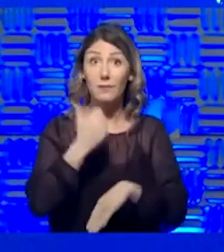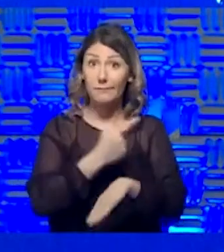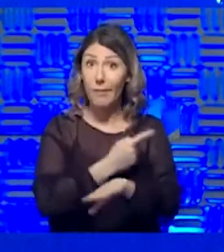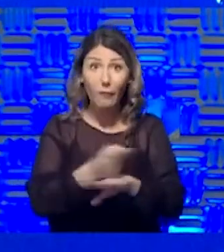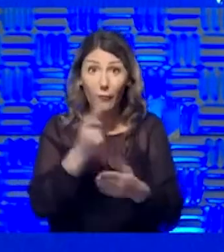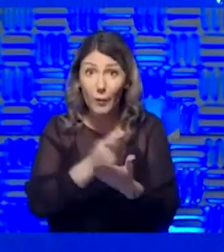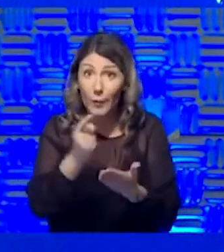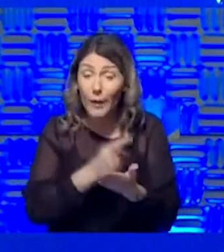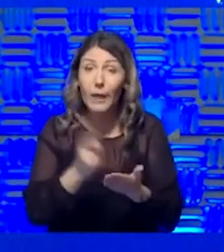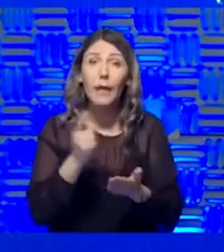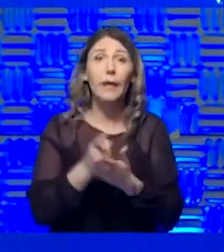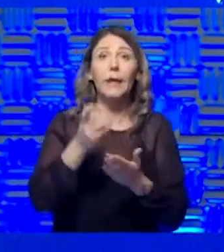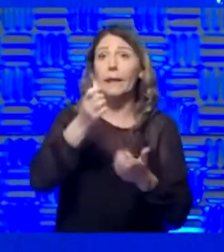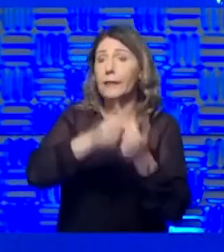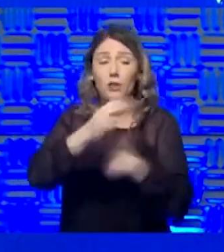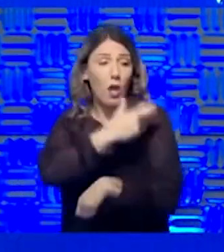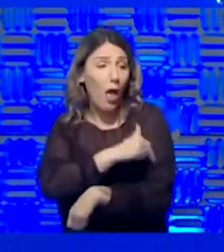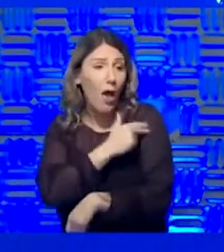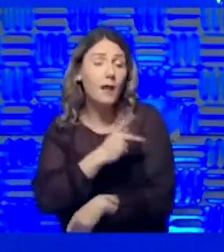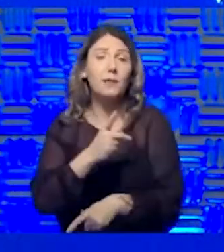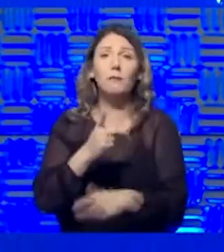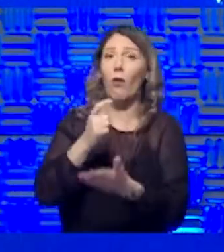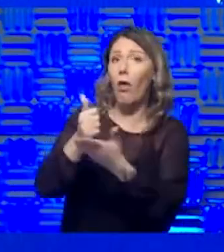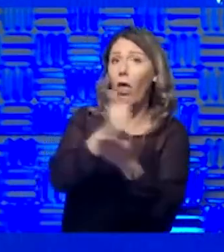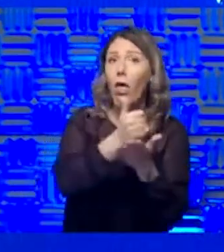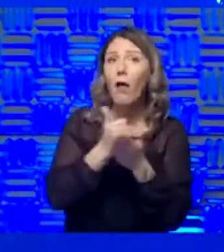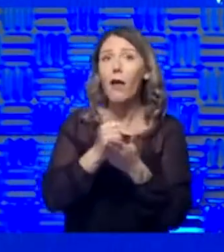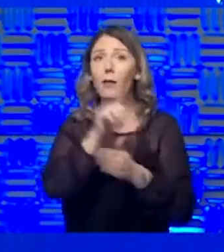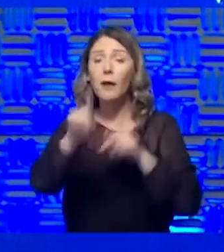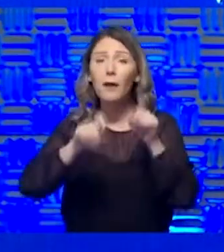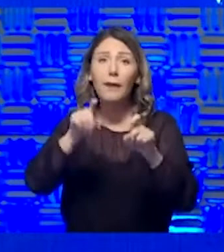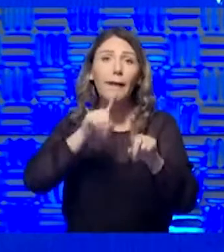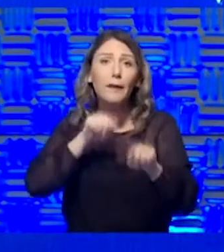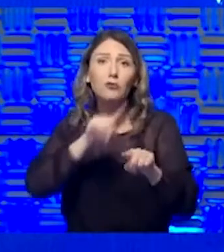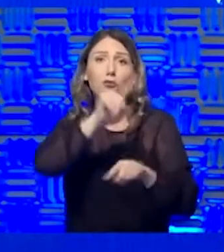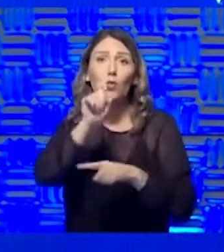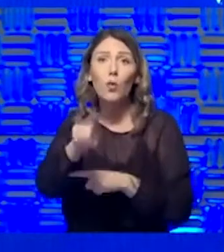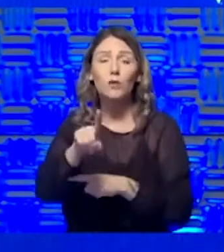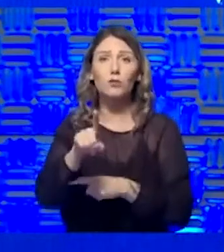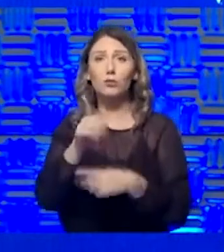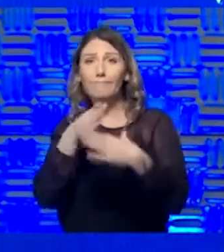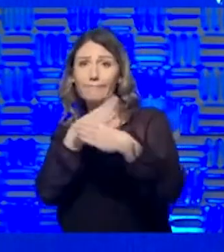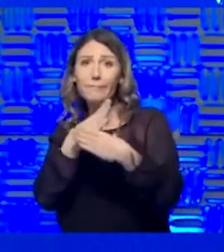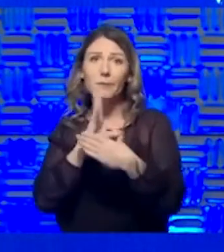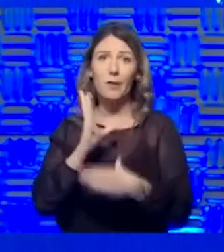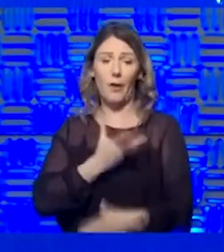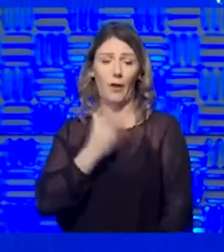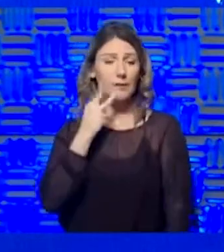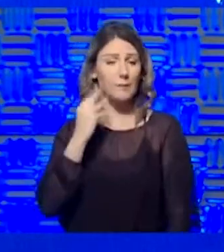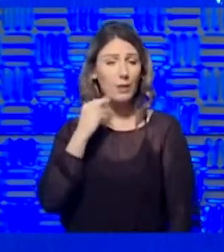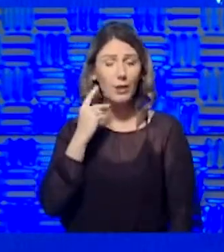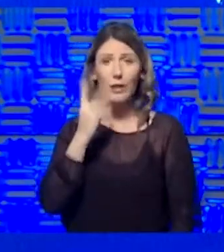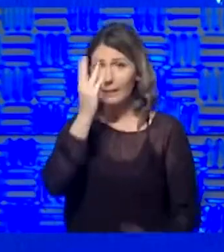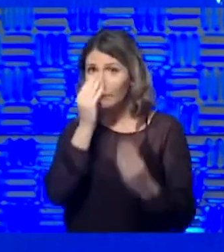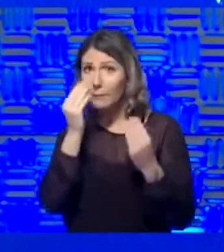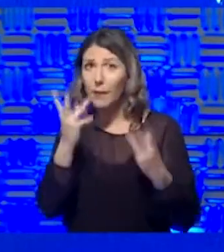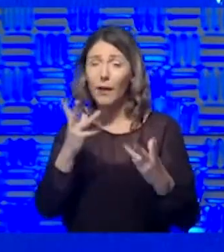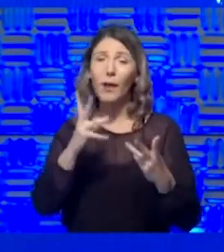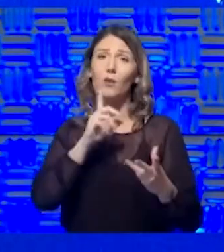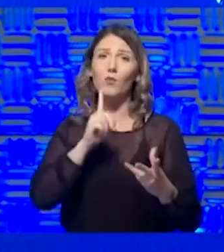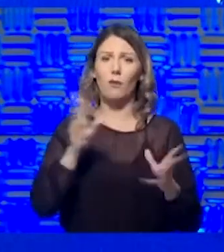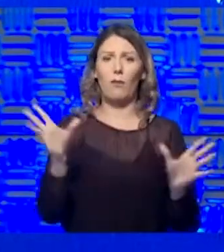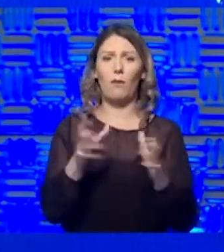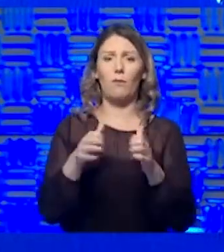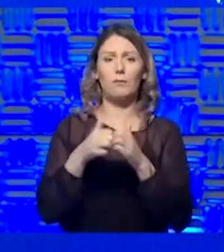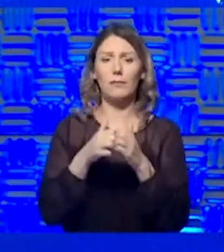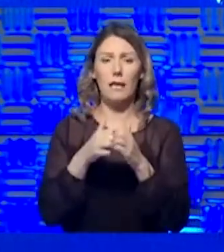each of the institution, help answer questions that each other might have, share our experiences, and really work together around things like, you